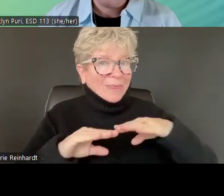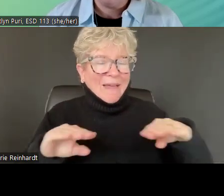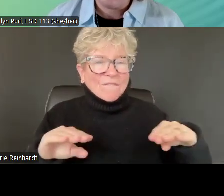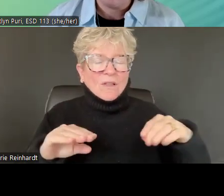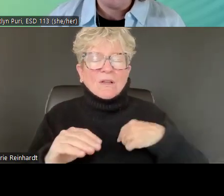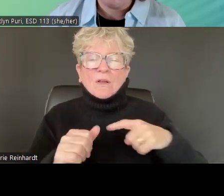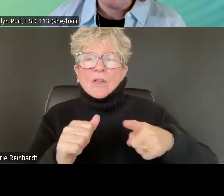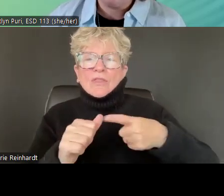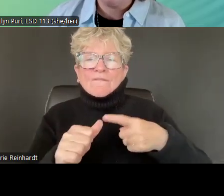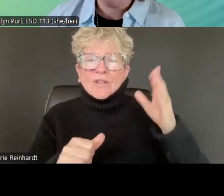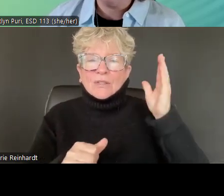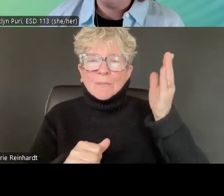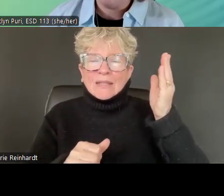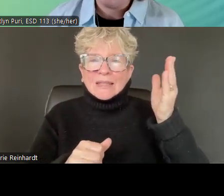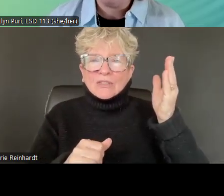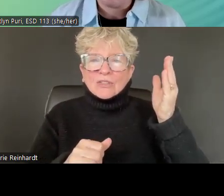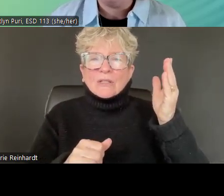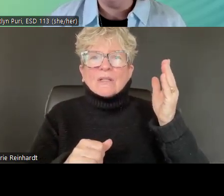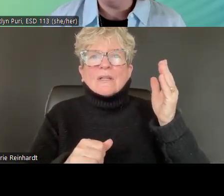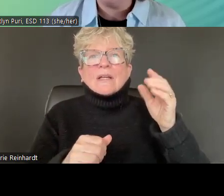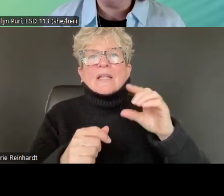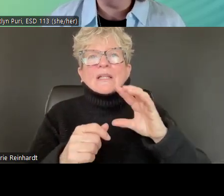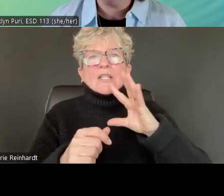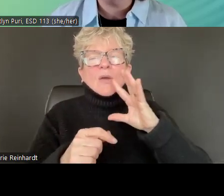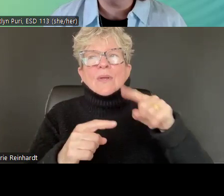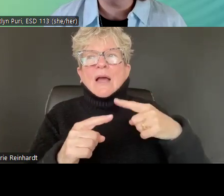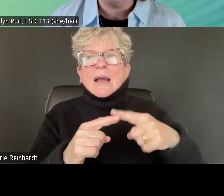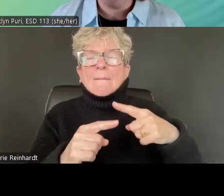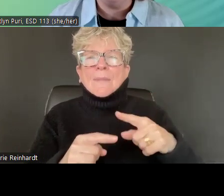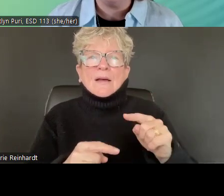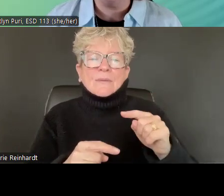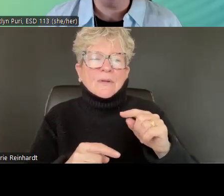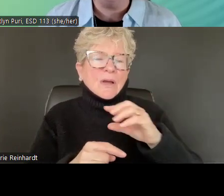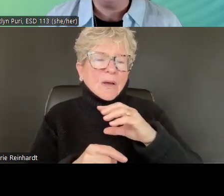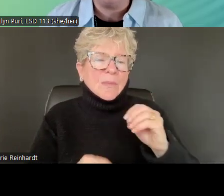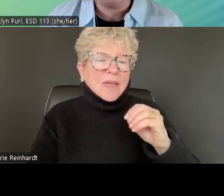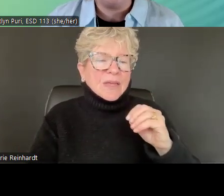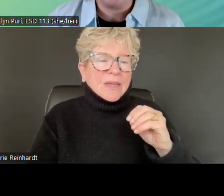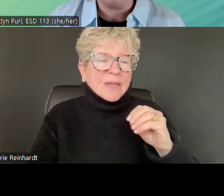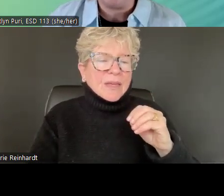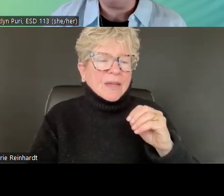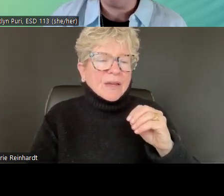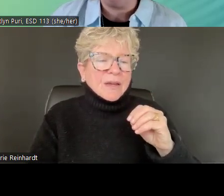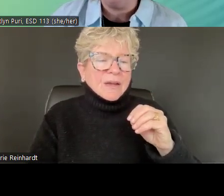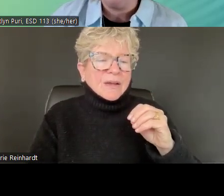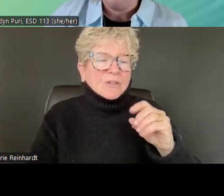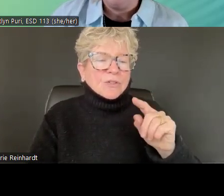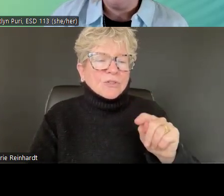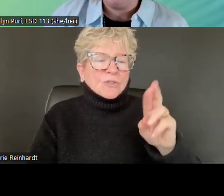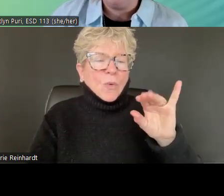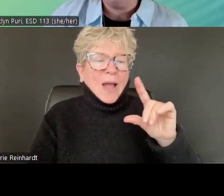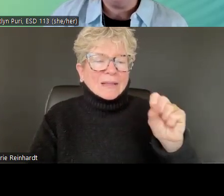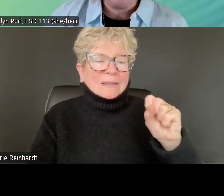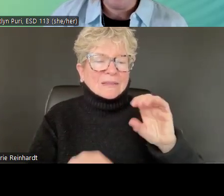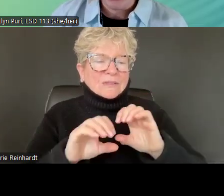first presentation is speaking about the TRAILS Social Emotional Learning Curriculum.